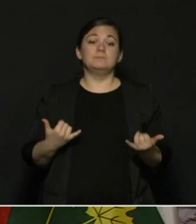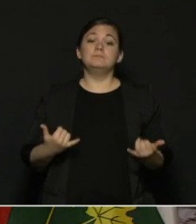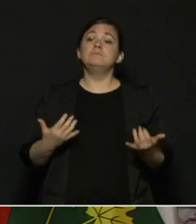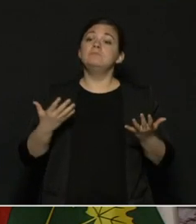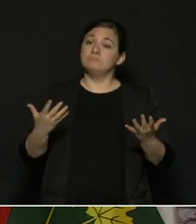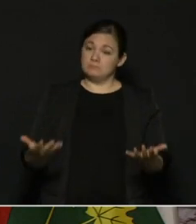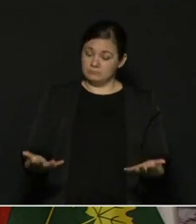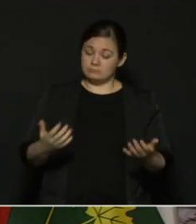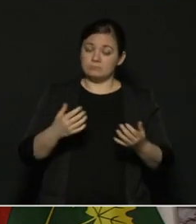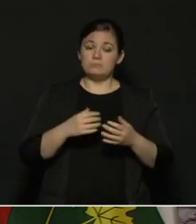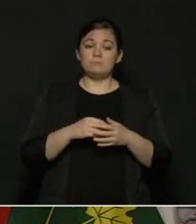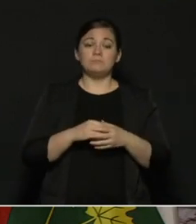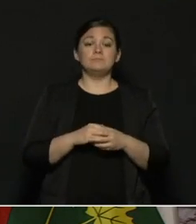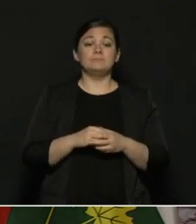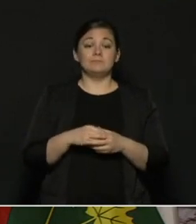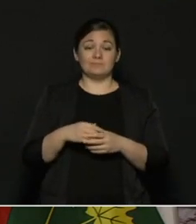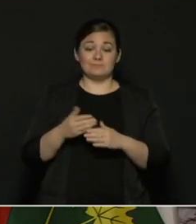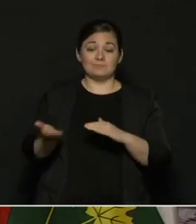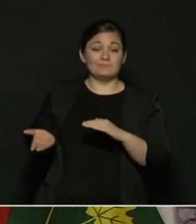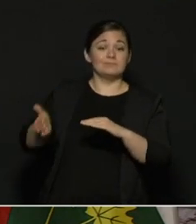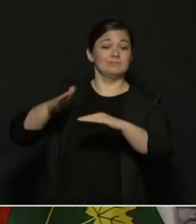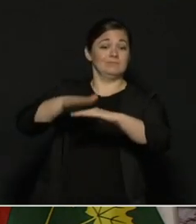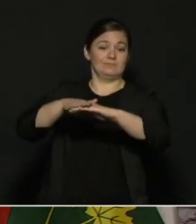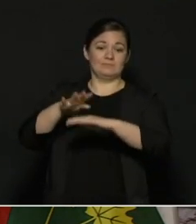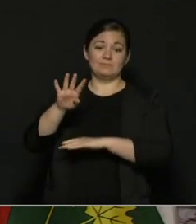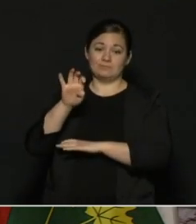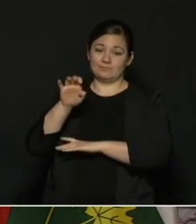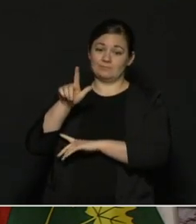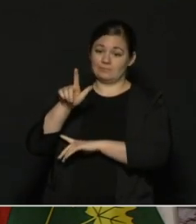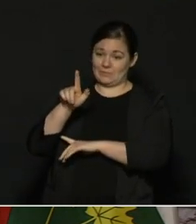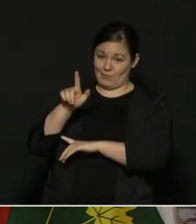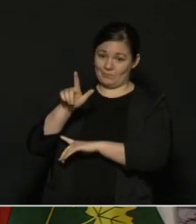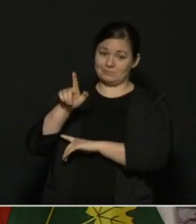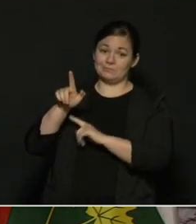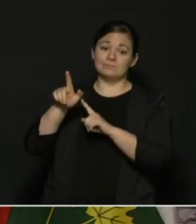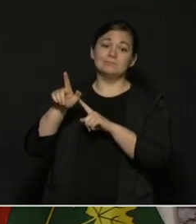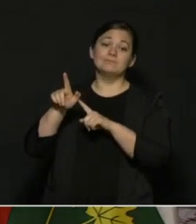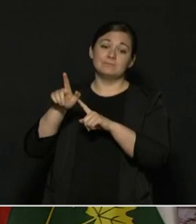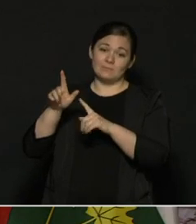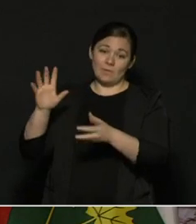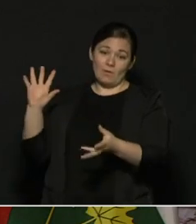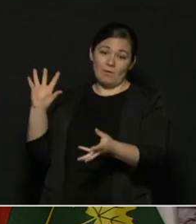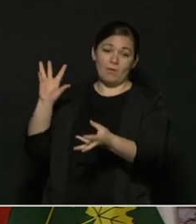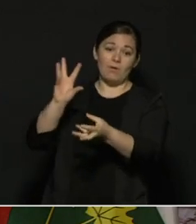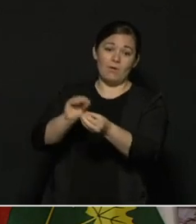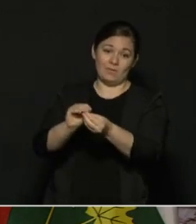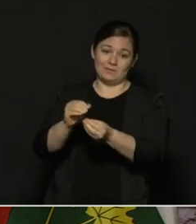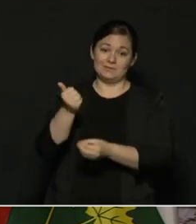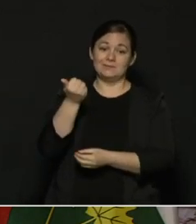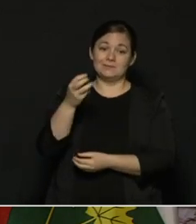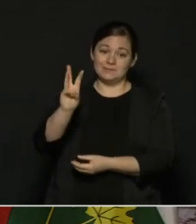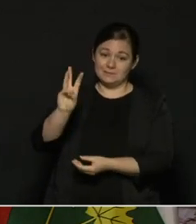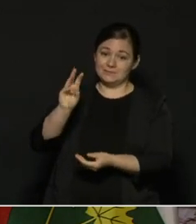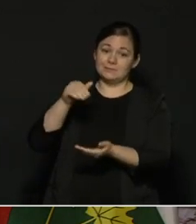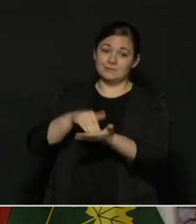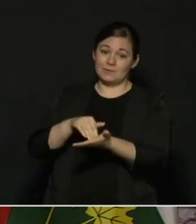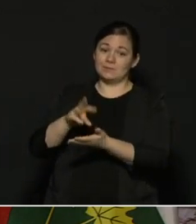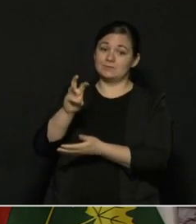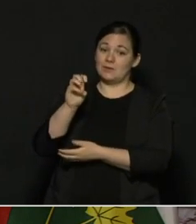another 421 cases in IFAS reported today. That gives us a total of 16,608 for